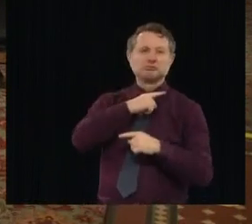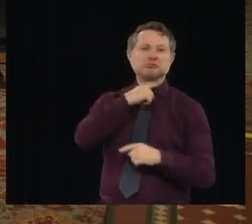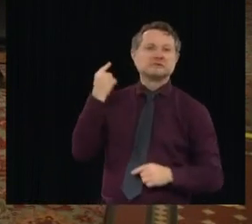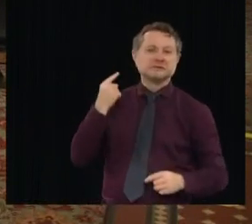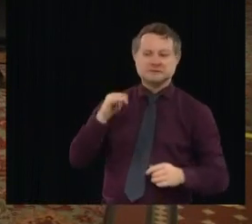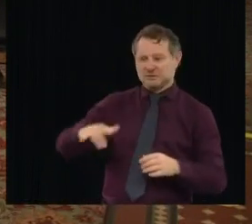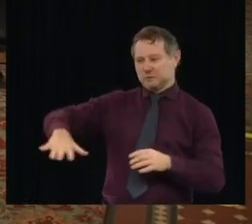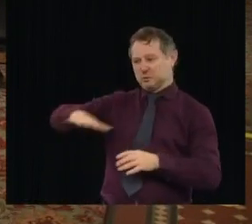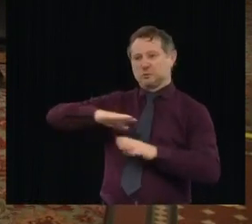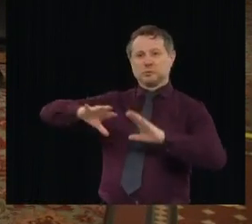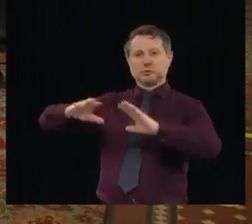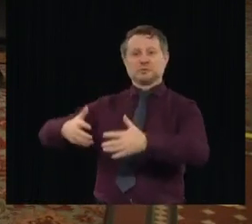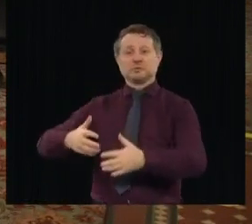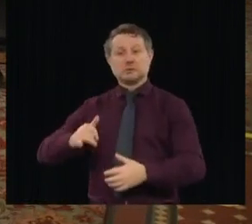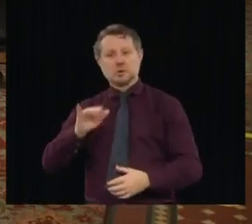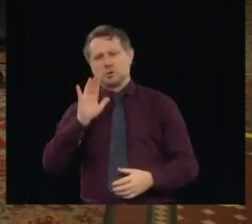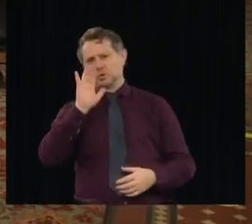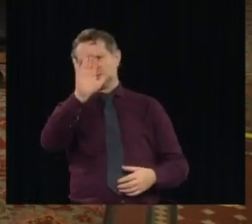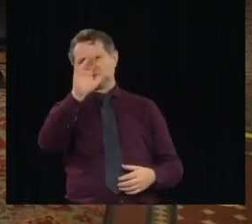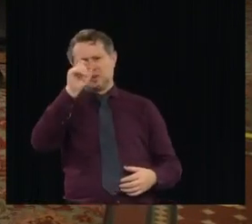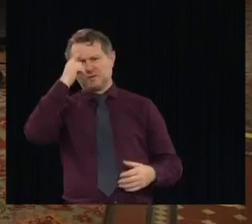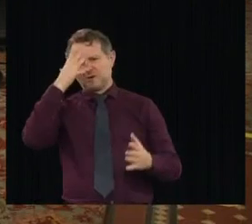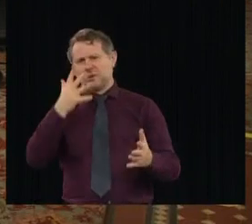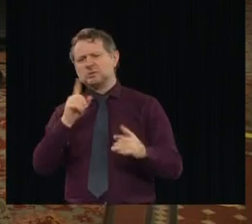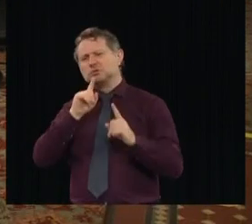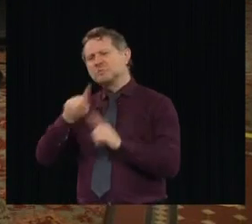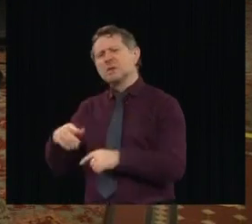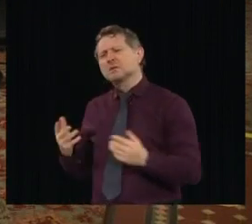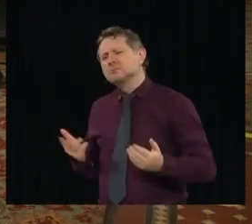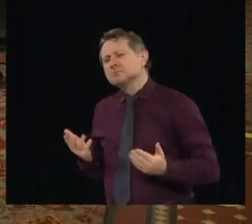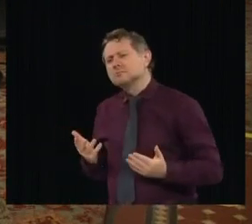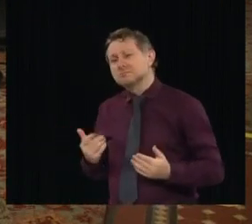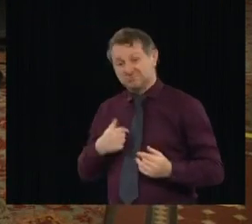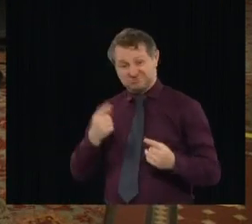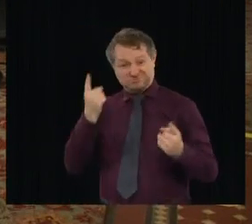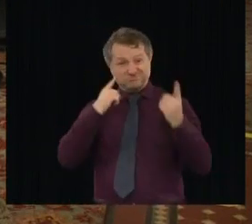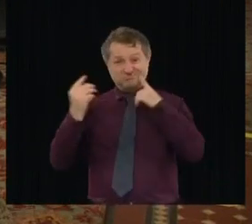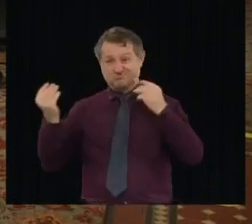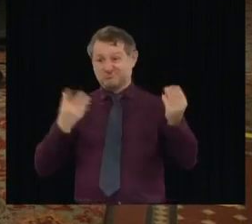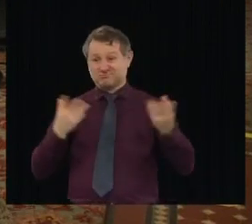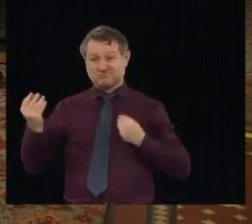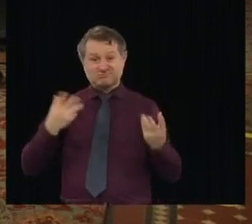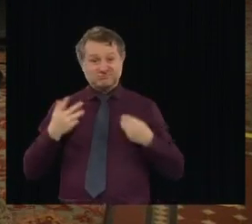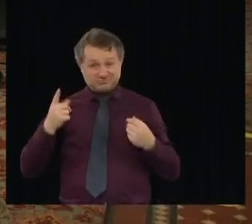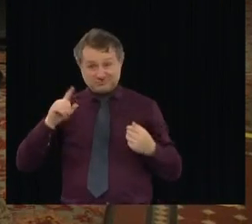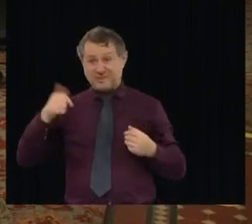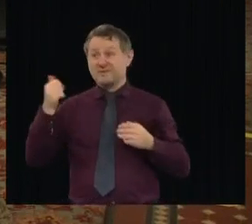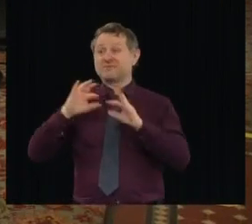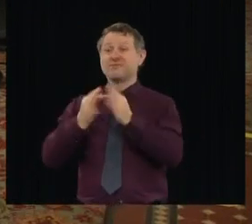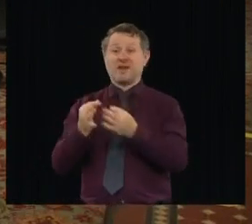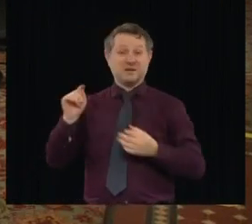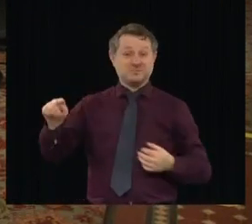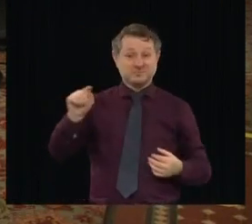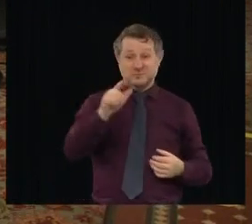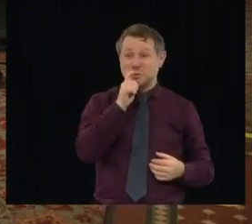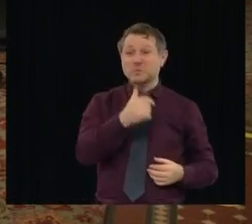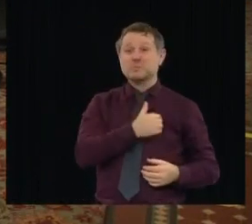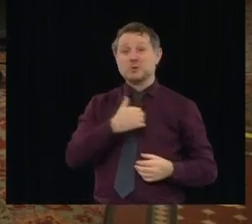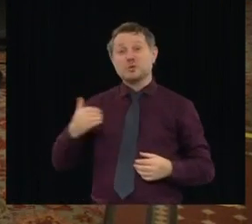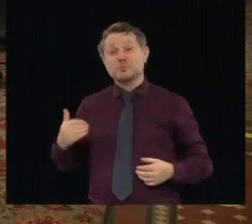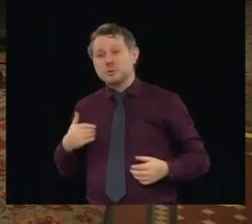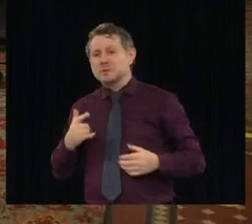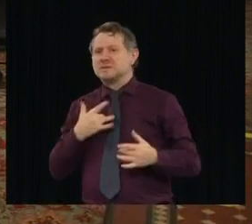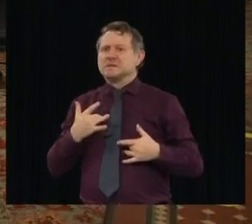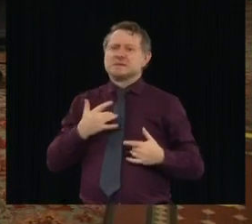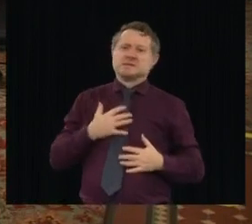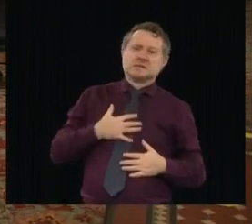What is your response? We've also heard from family that are saying they just don't feel, they are not feeling like this